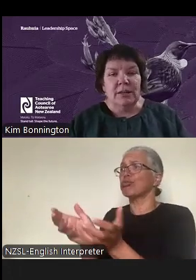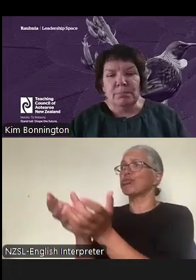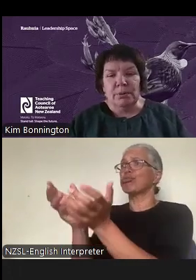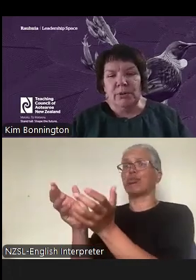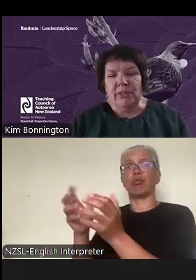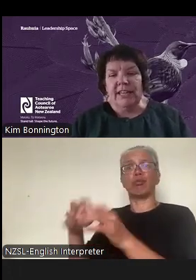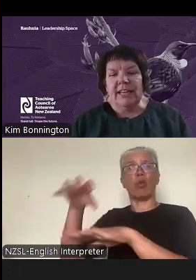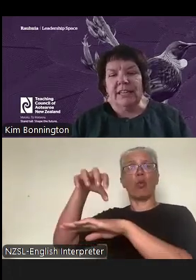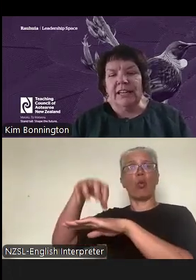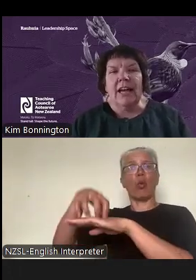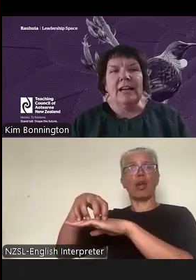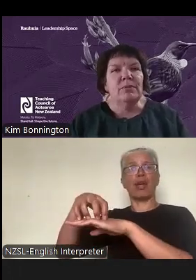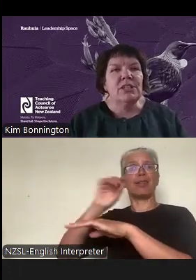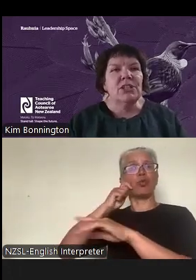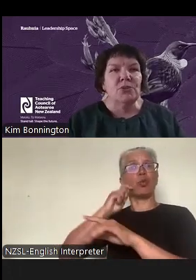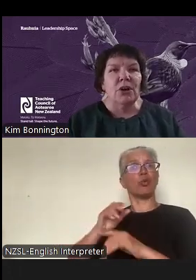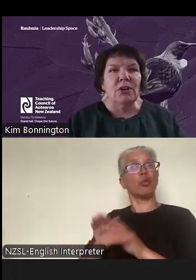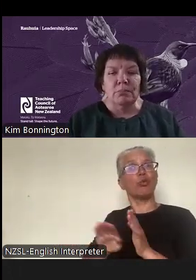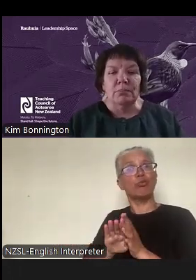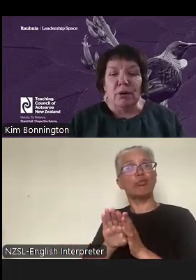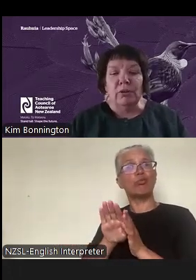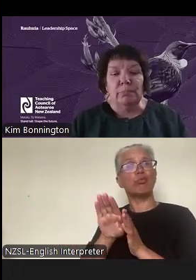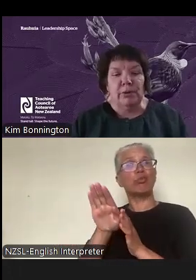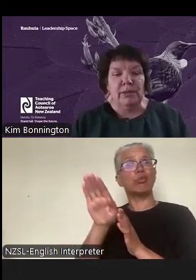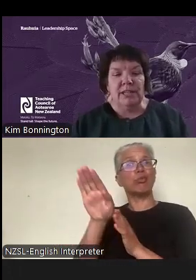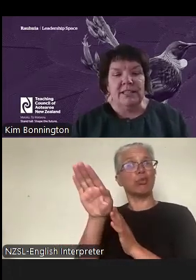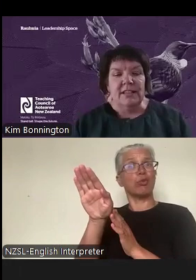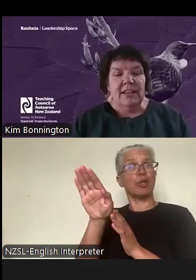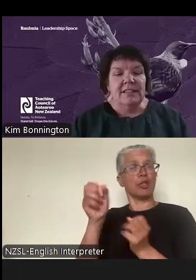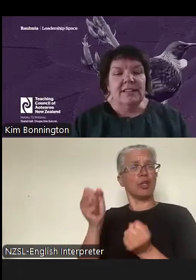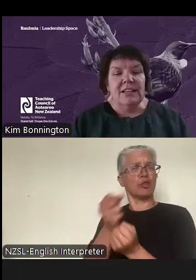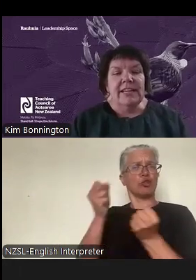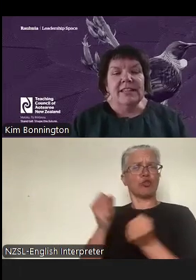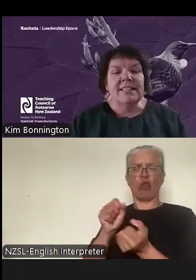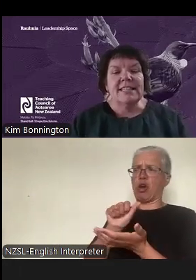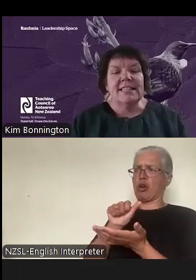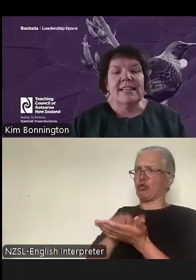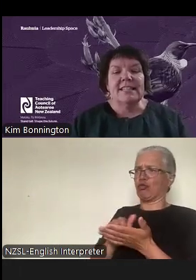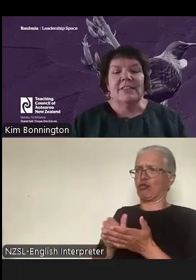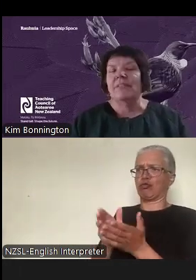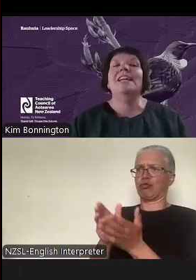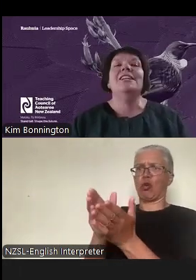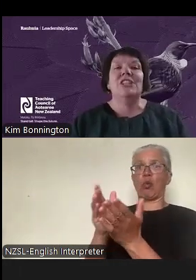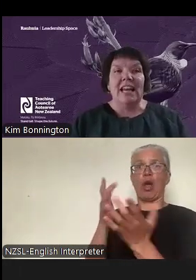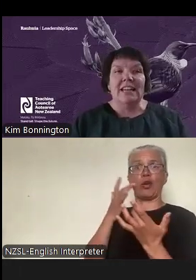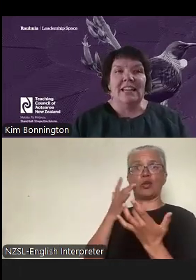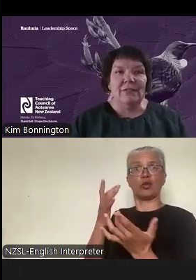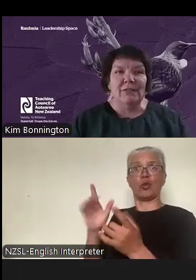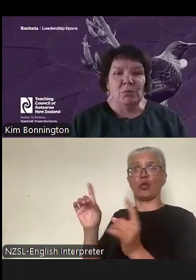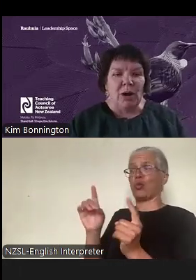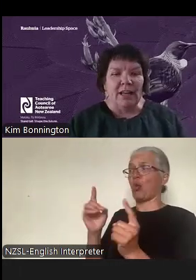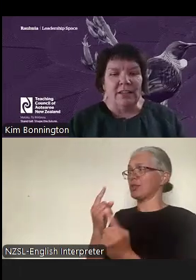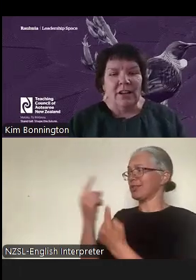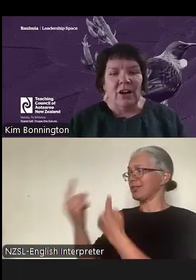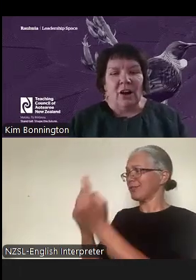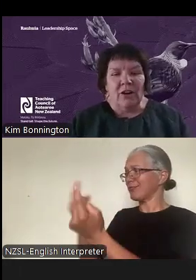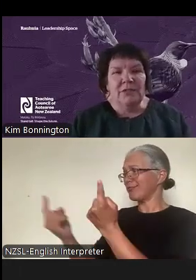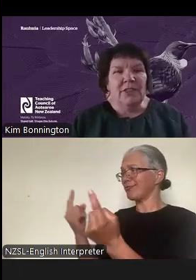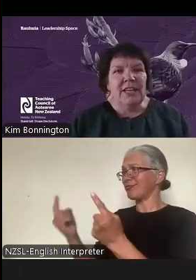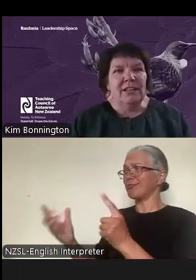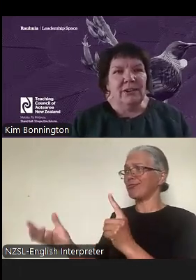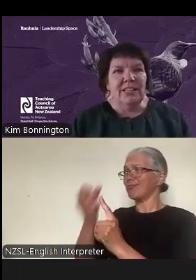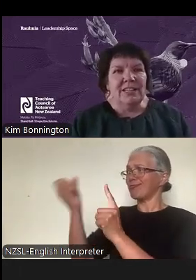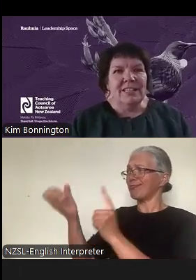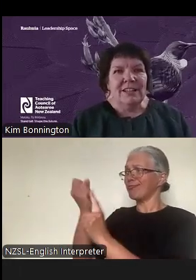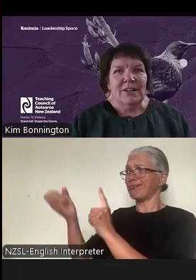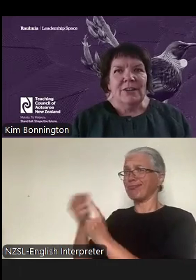organisation improving in line with a strong moral purpose, desiring the success of each and every one of